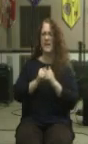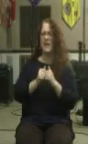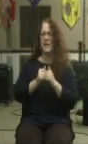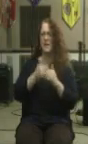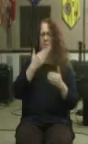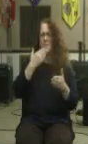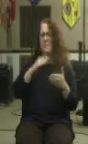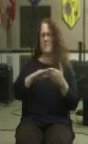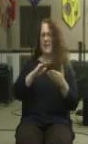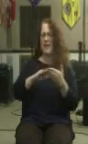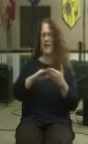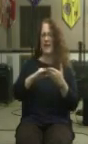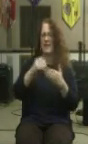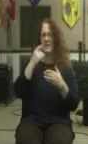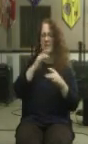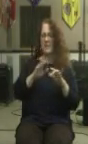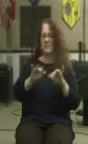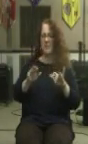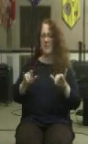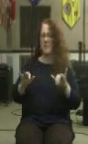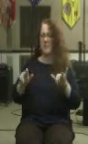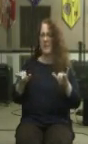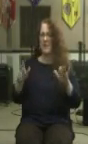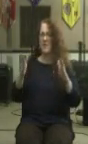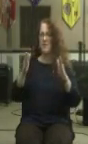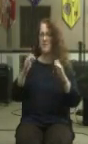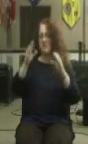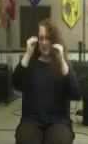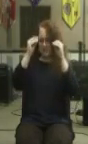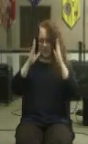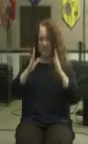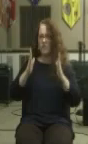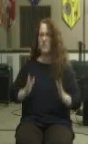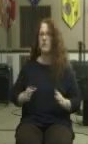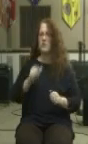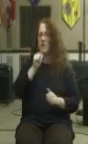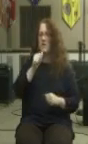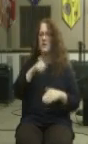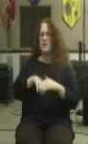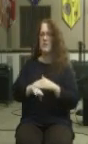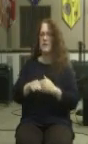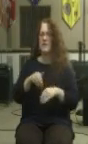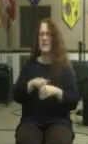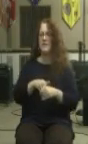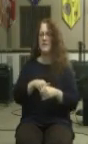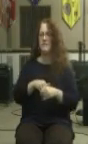How horrible would it be that my piano teacher didn't get to make it in?